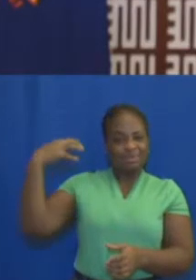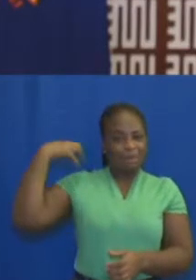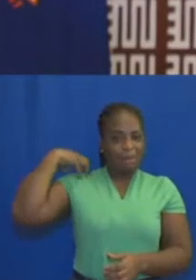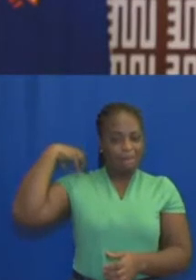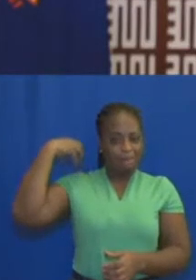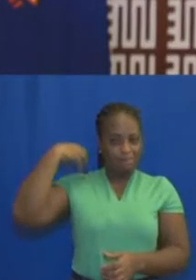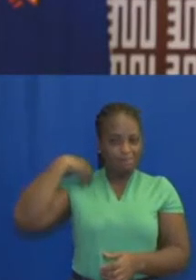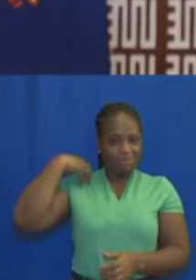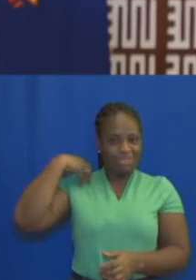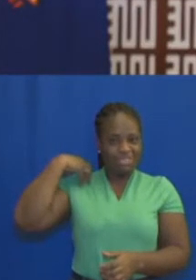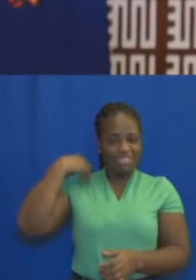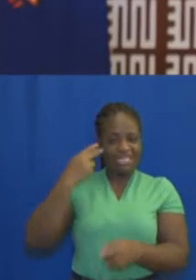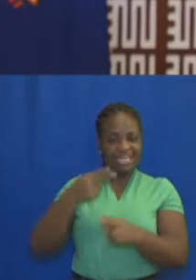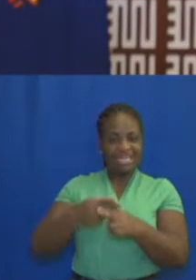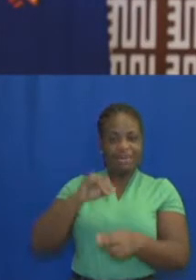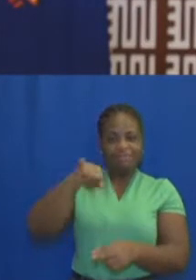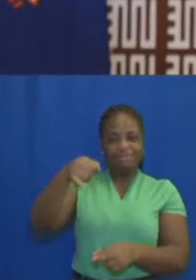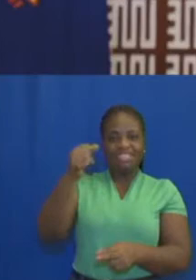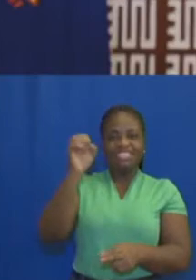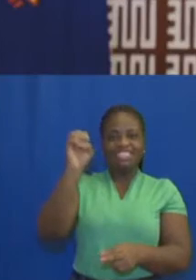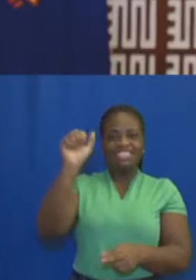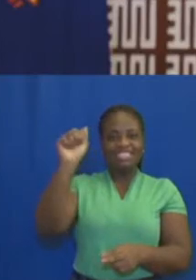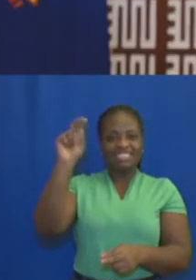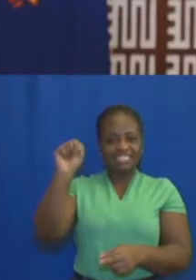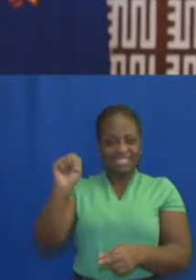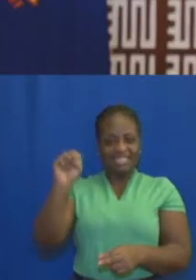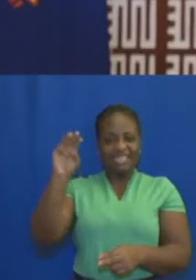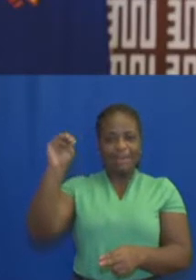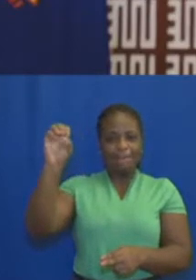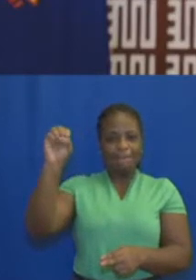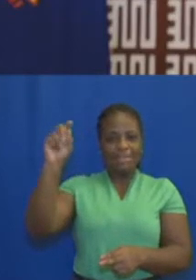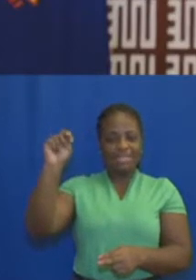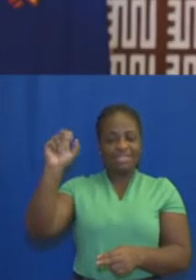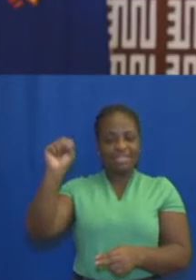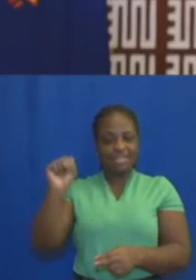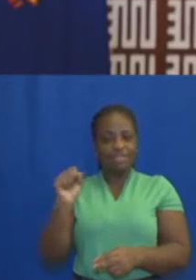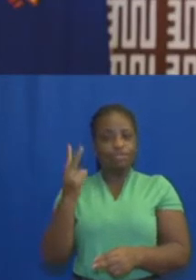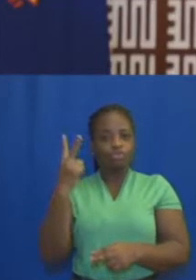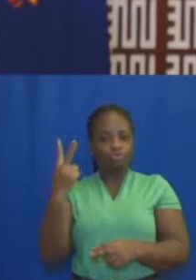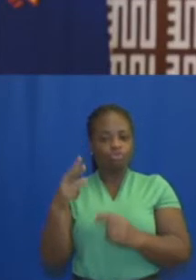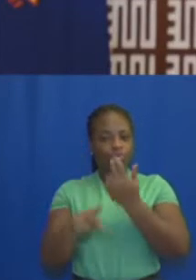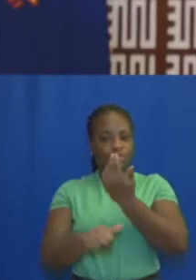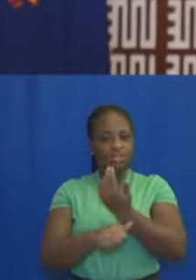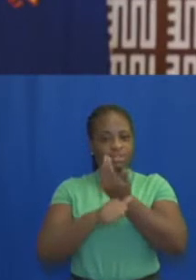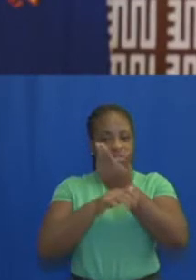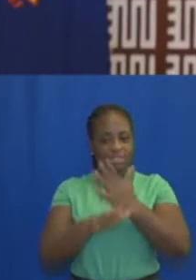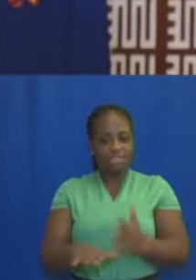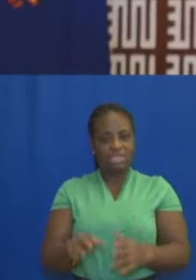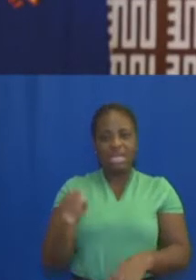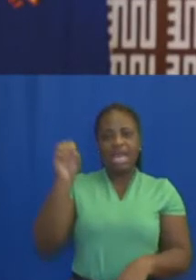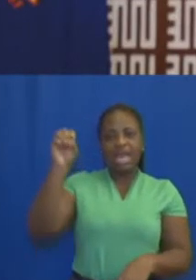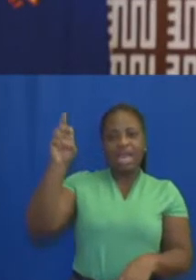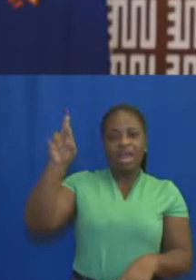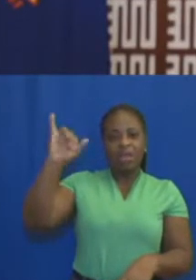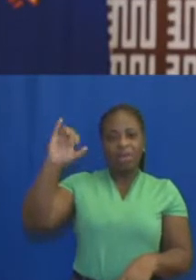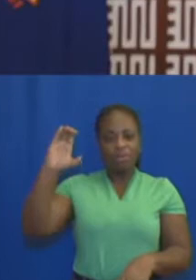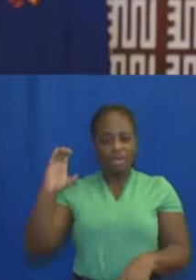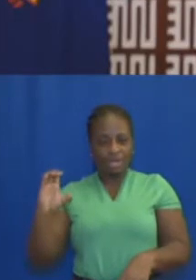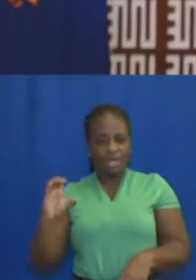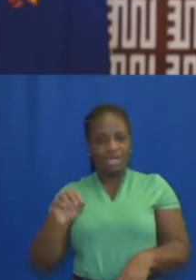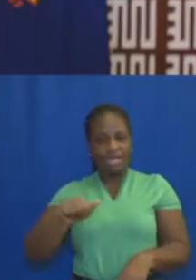Commission, Mrs. Jean Mensah, her two deputies, Dr. Eric Asare Bosman